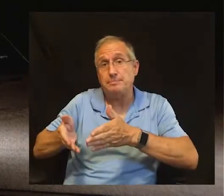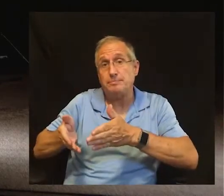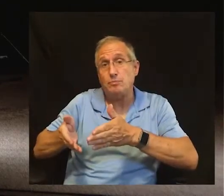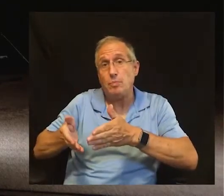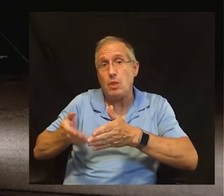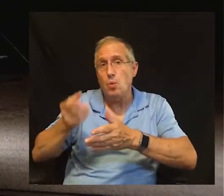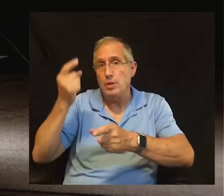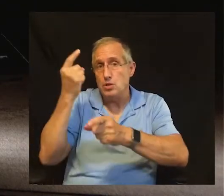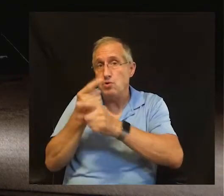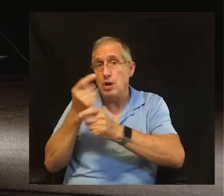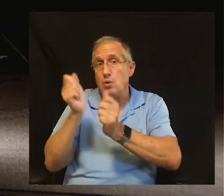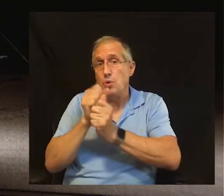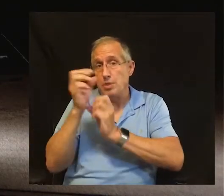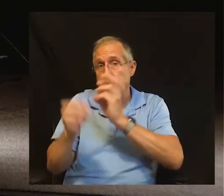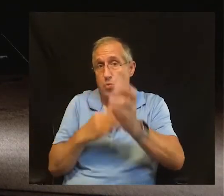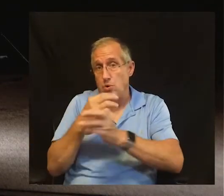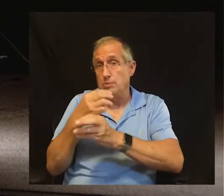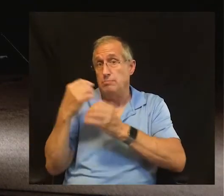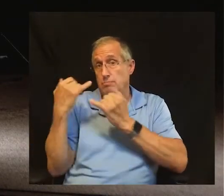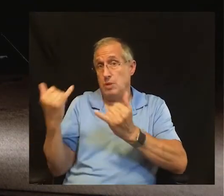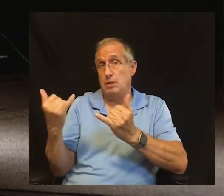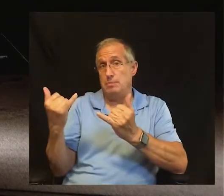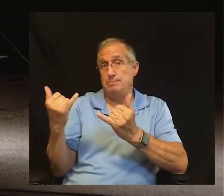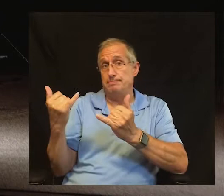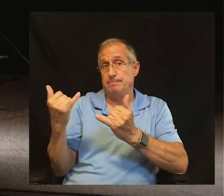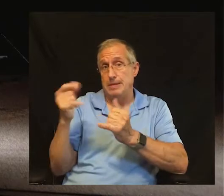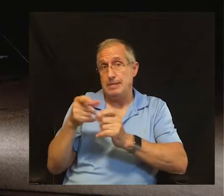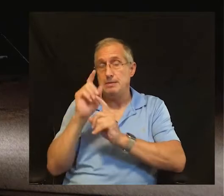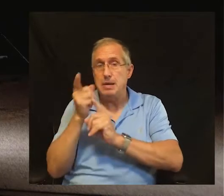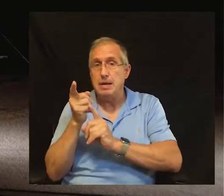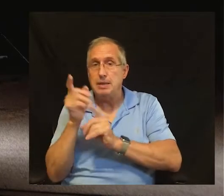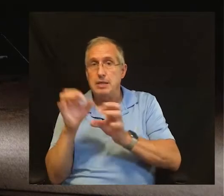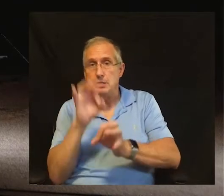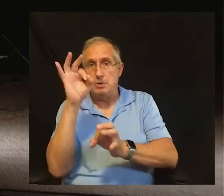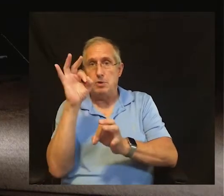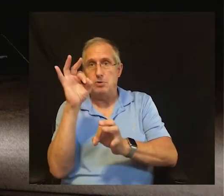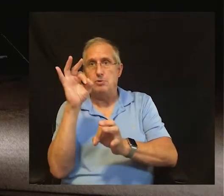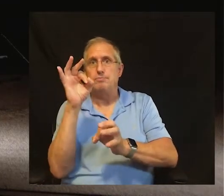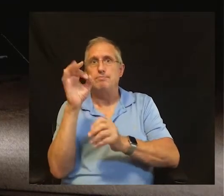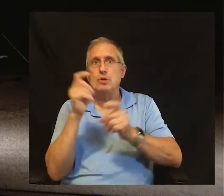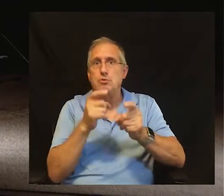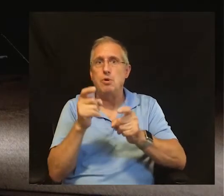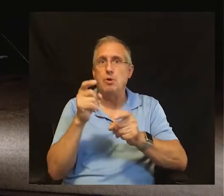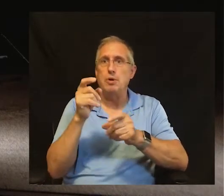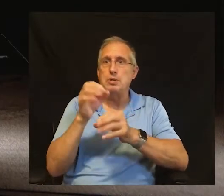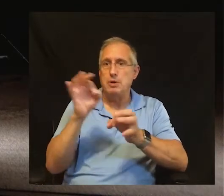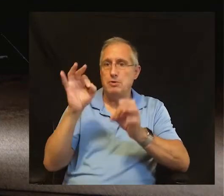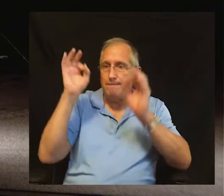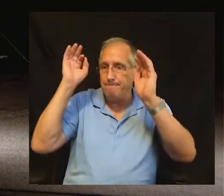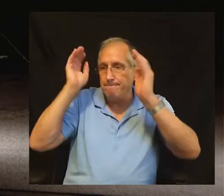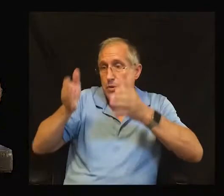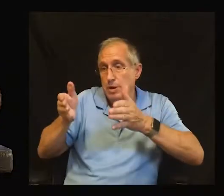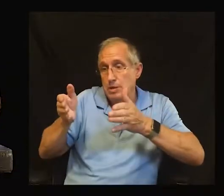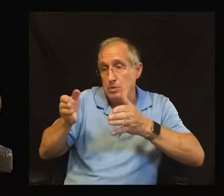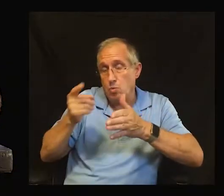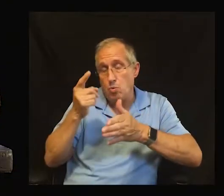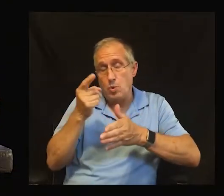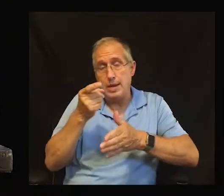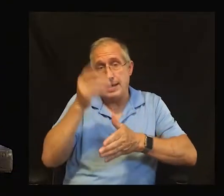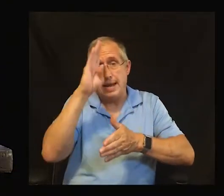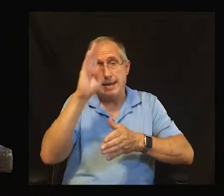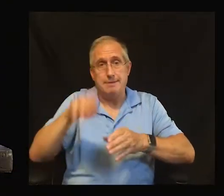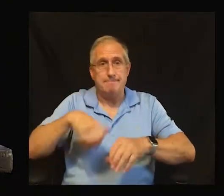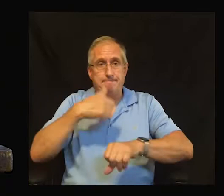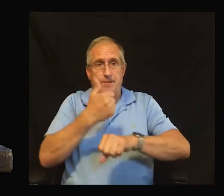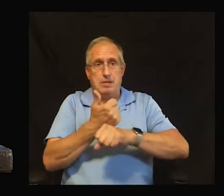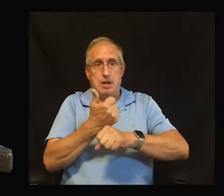we're going to focus in on what is right with the world right now. The spiritual discipline, if you will, one of the greatest ways that God has designed us